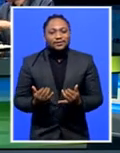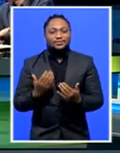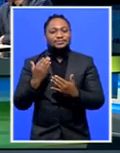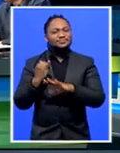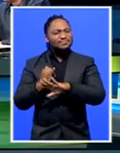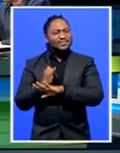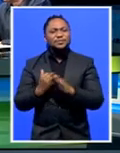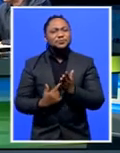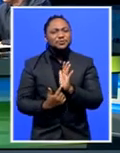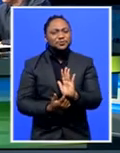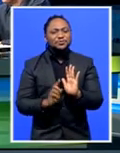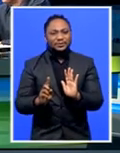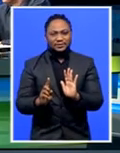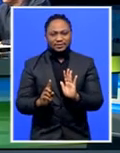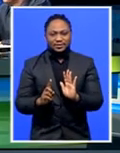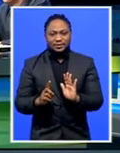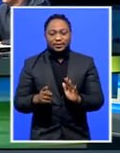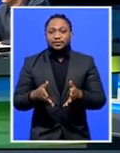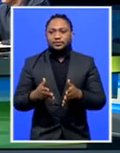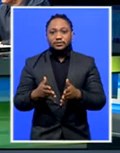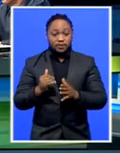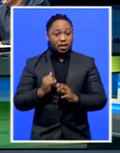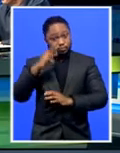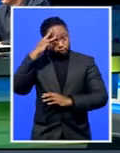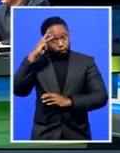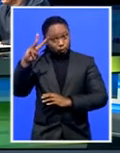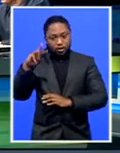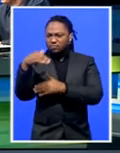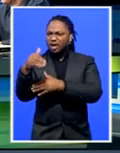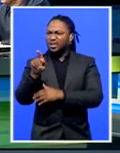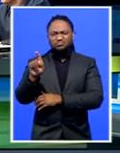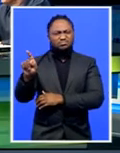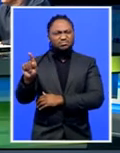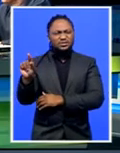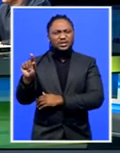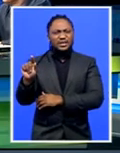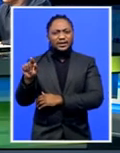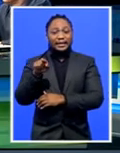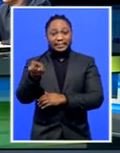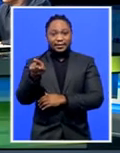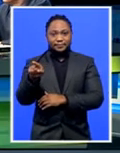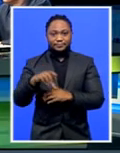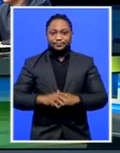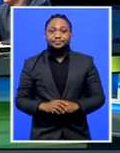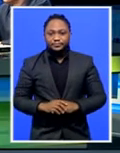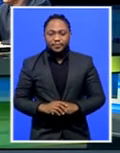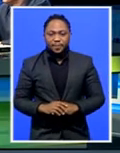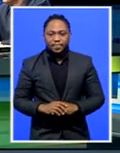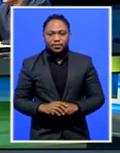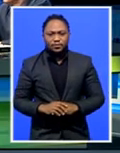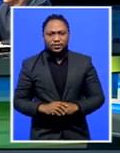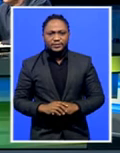little bit earlier the visuals that were happening here just down the road in Pretoria, where we've got the executive mayor here in